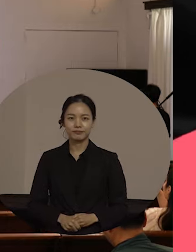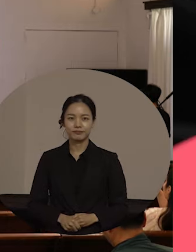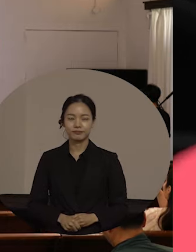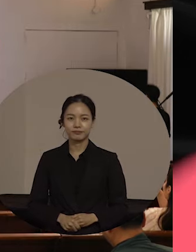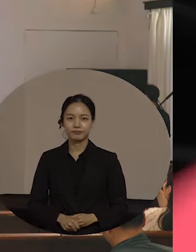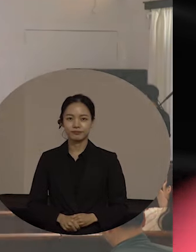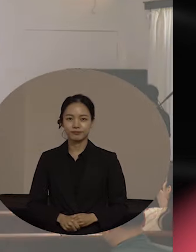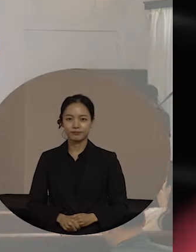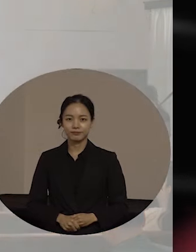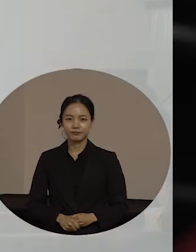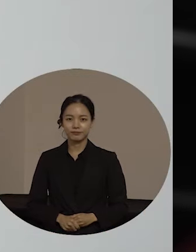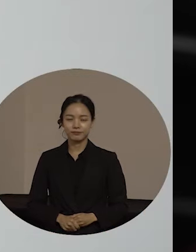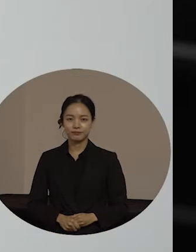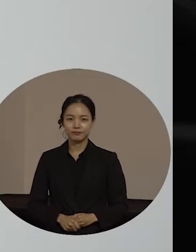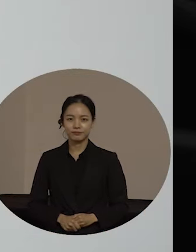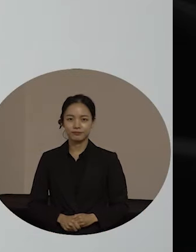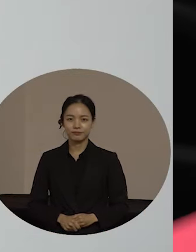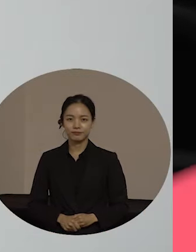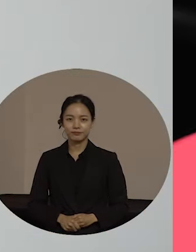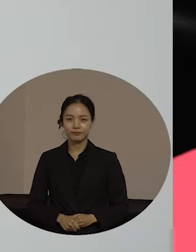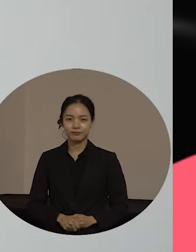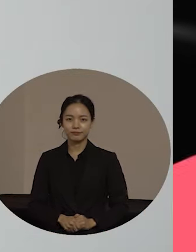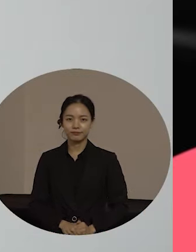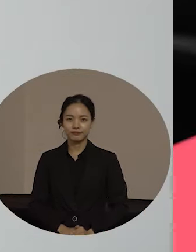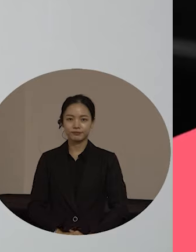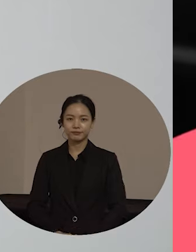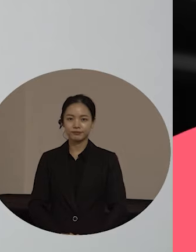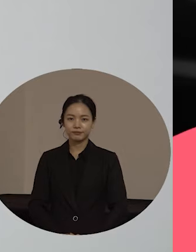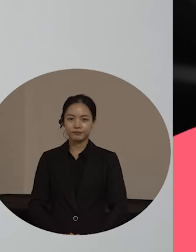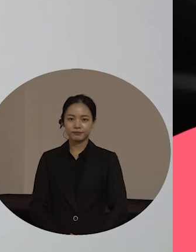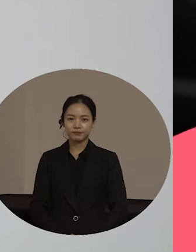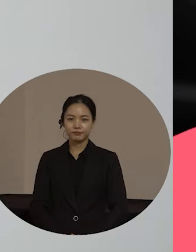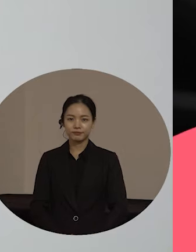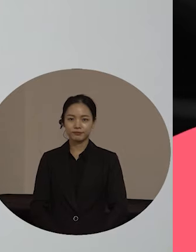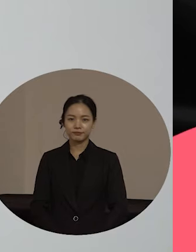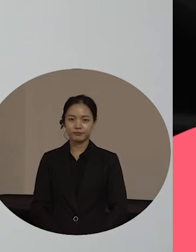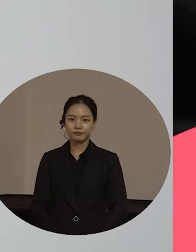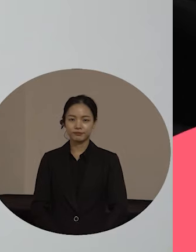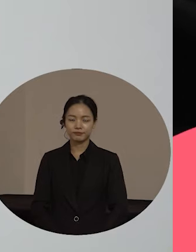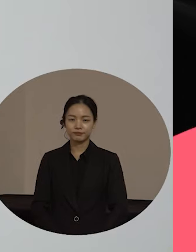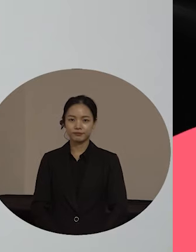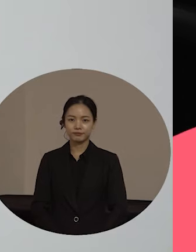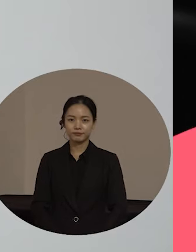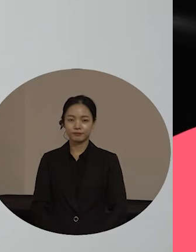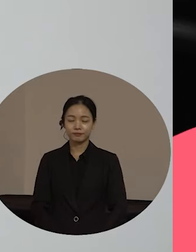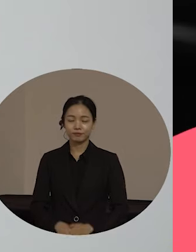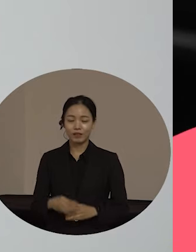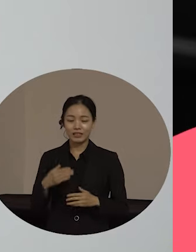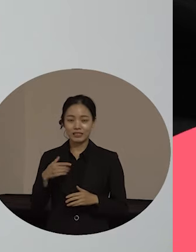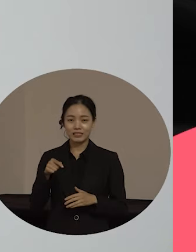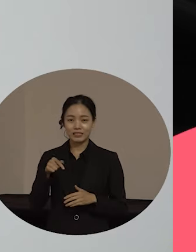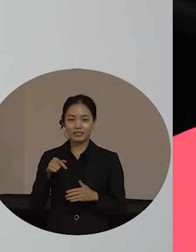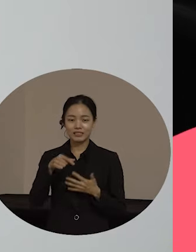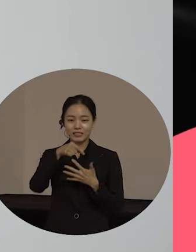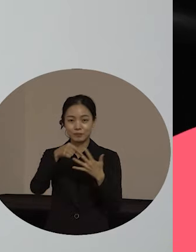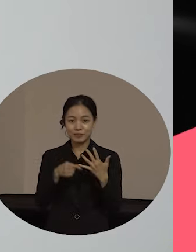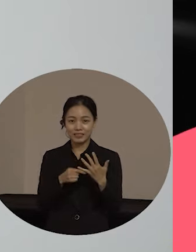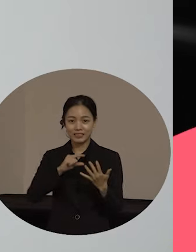Oh, okay. Actually, we do have the one ODA projects with the cases. It's about